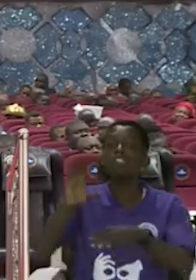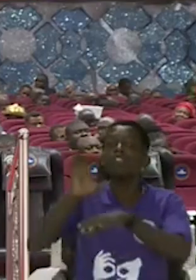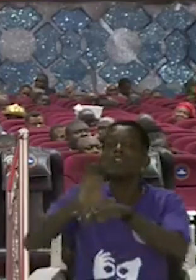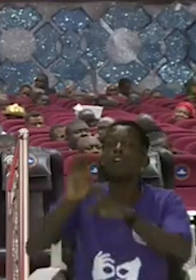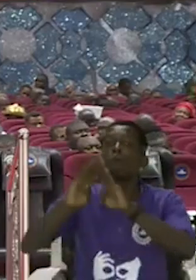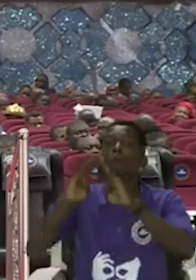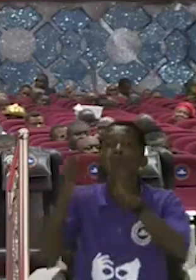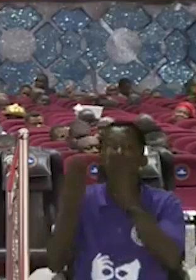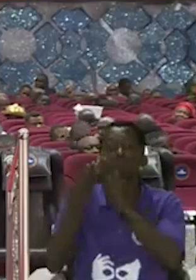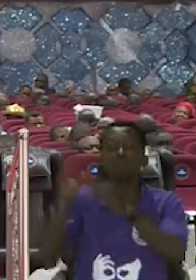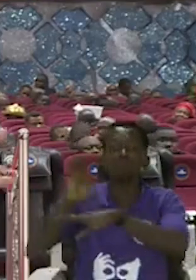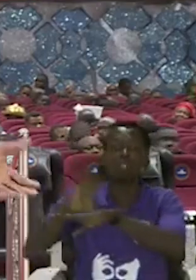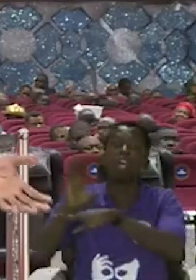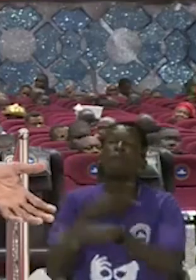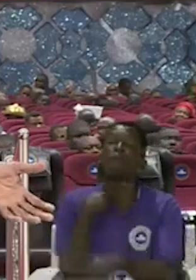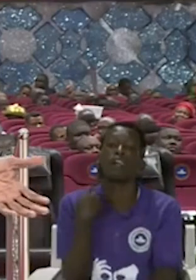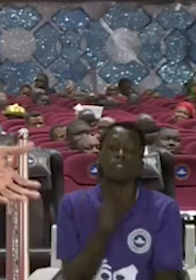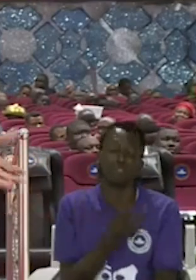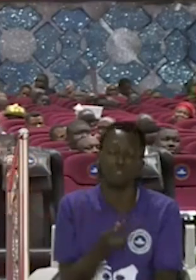The Bible says